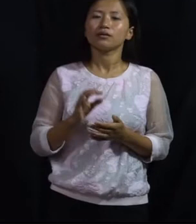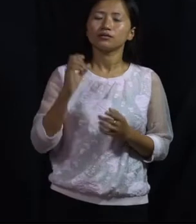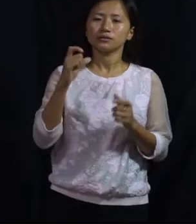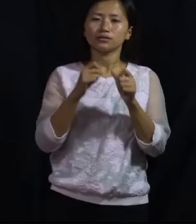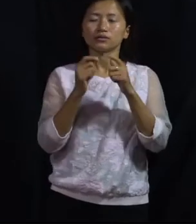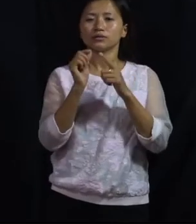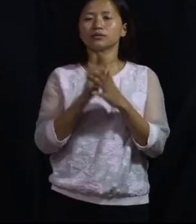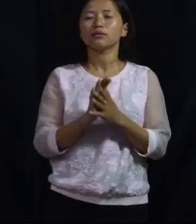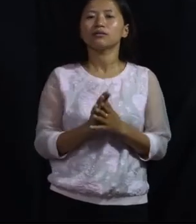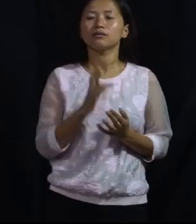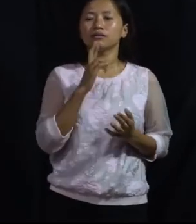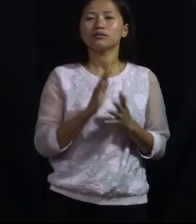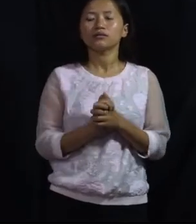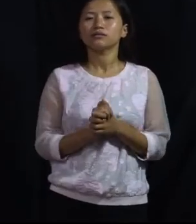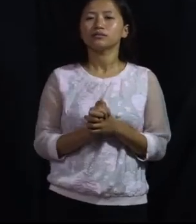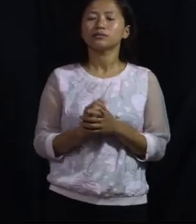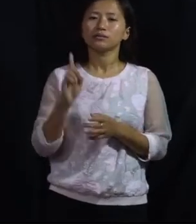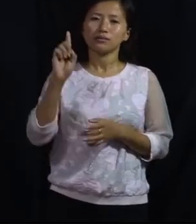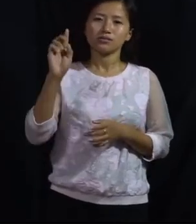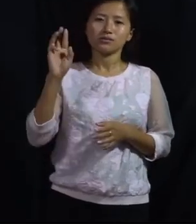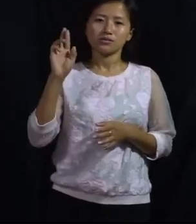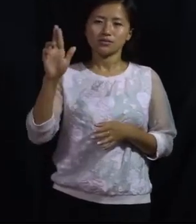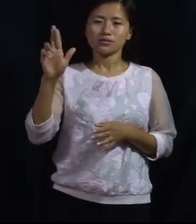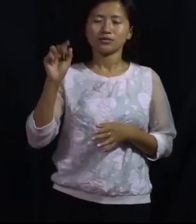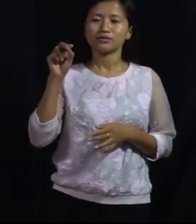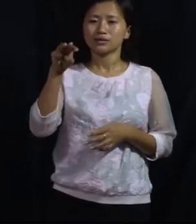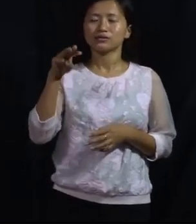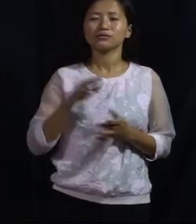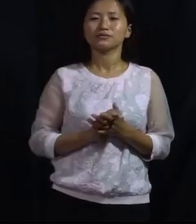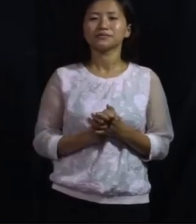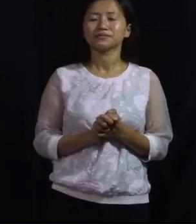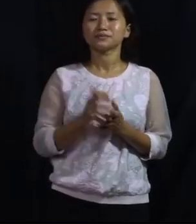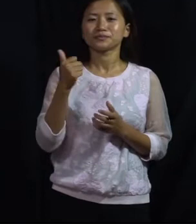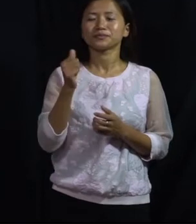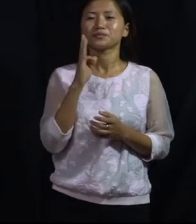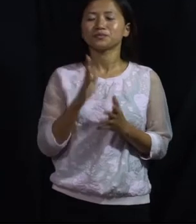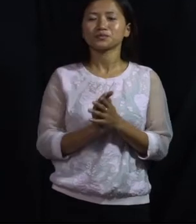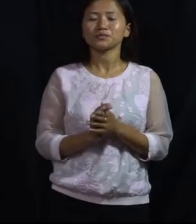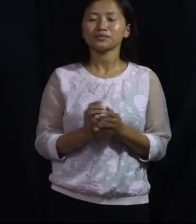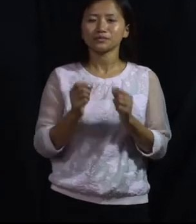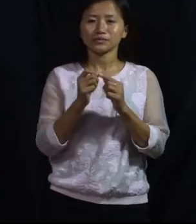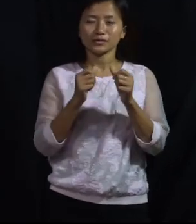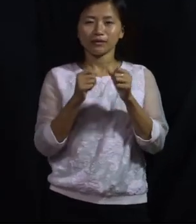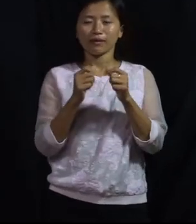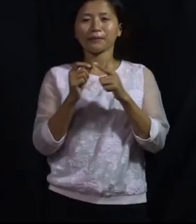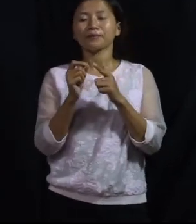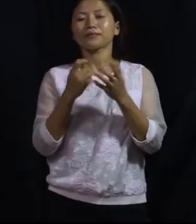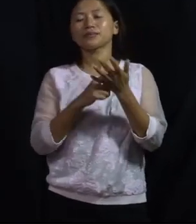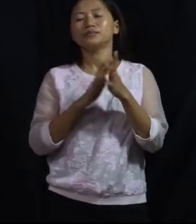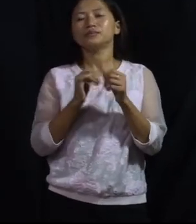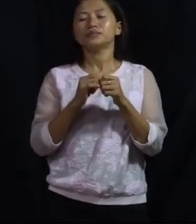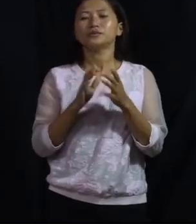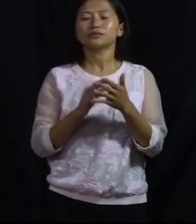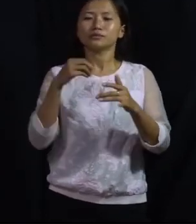capital employed are rupees 18,000. No goodwill is to be appeared in the books. Z brings